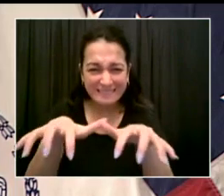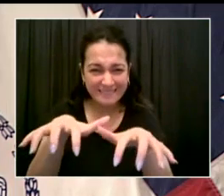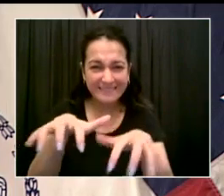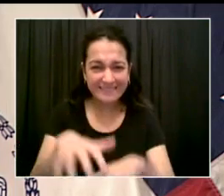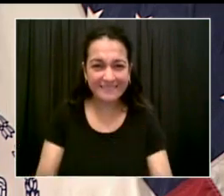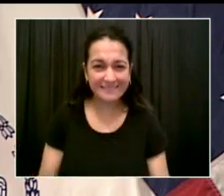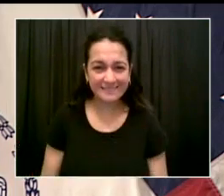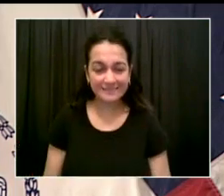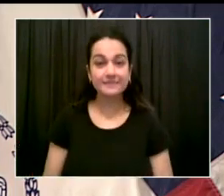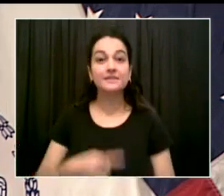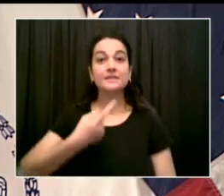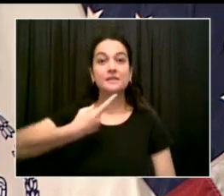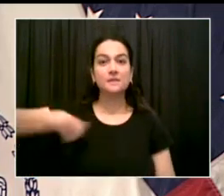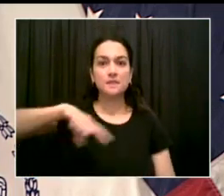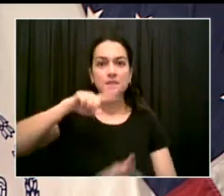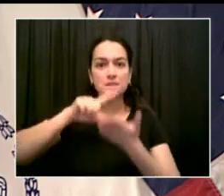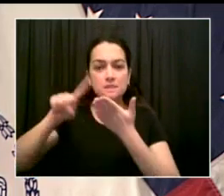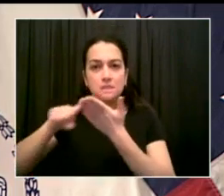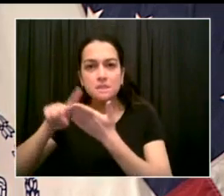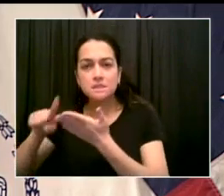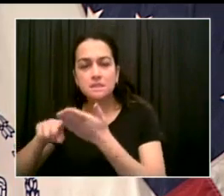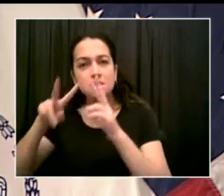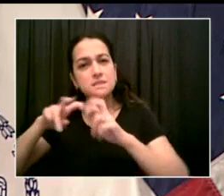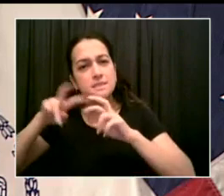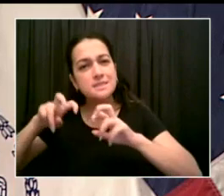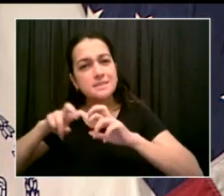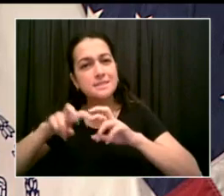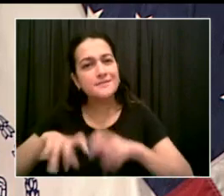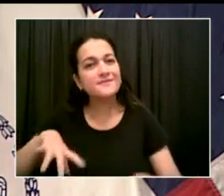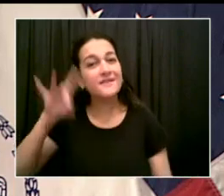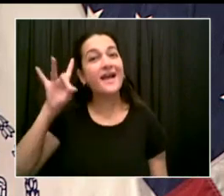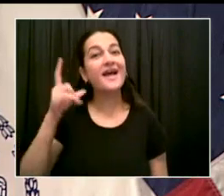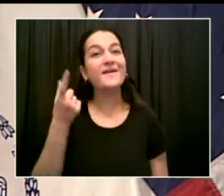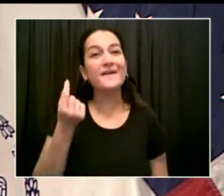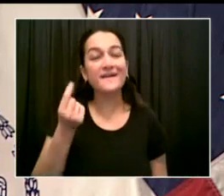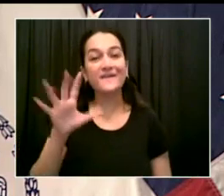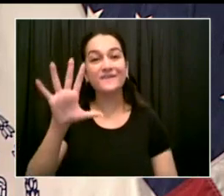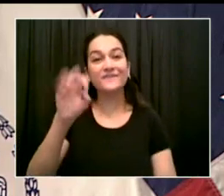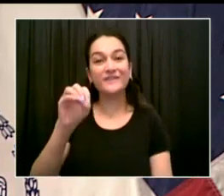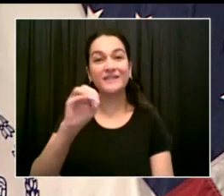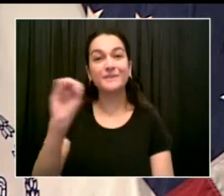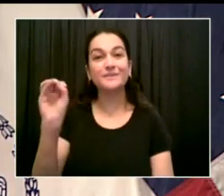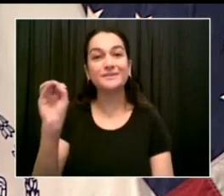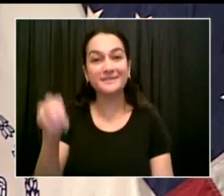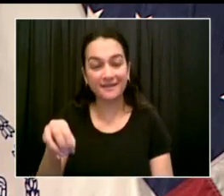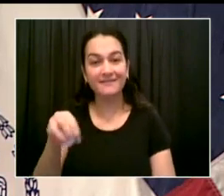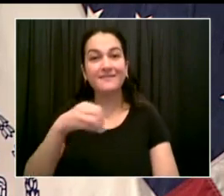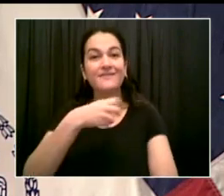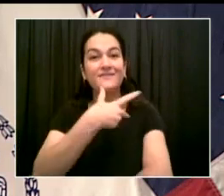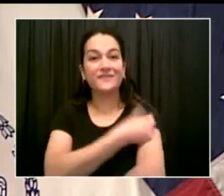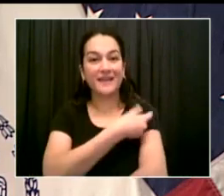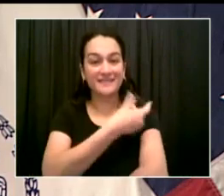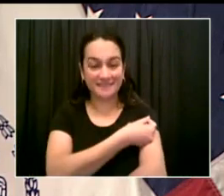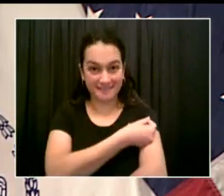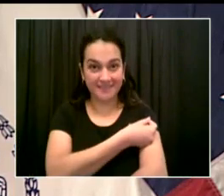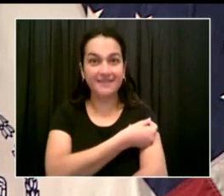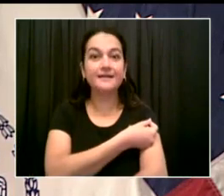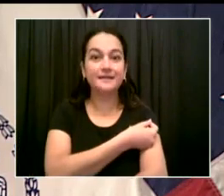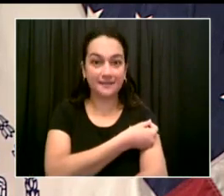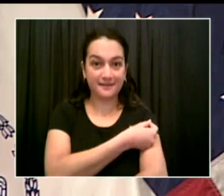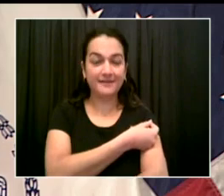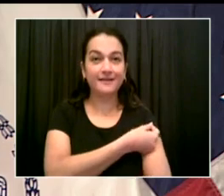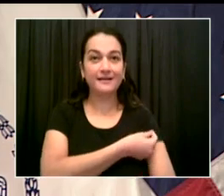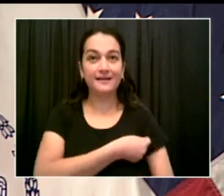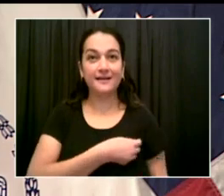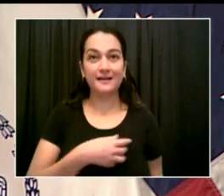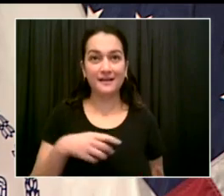nationwide. 22 million. That's 11 million people right there who should be the first, most important priority to get